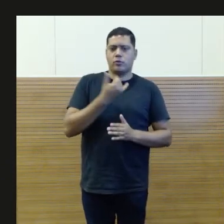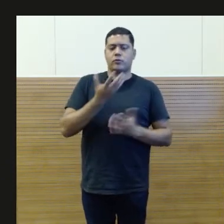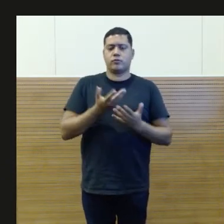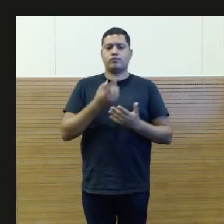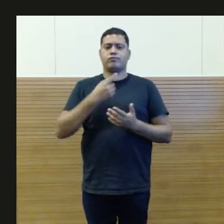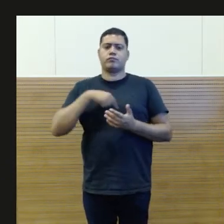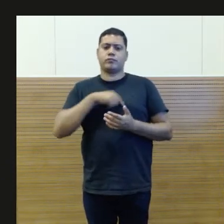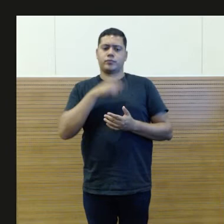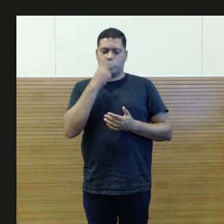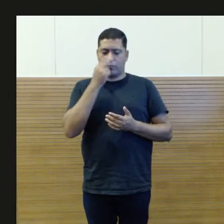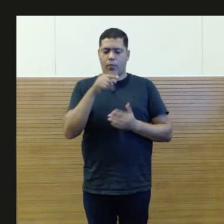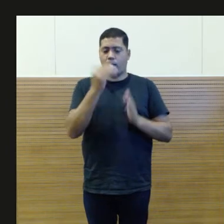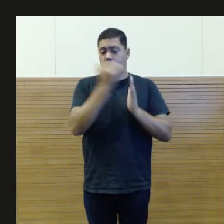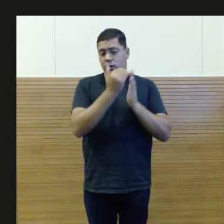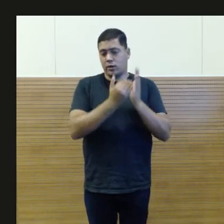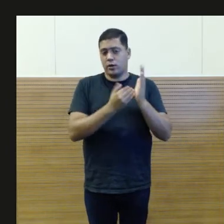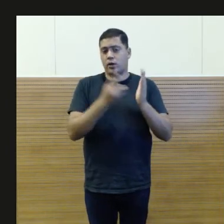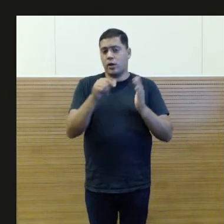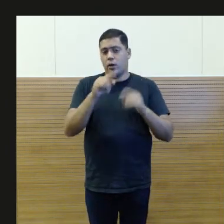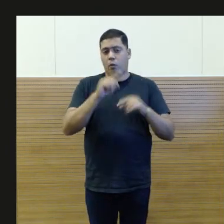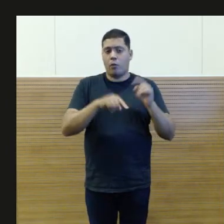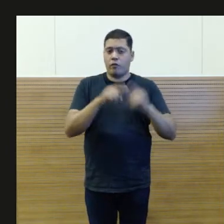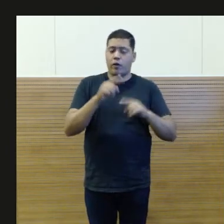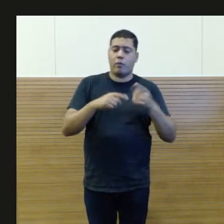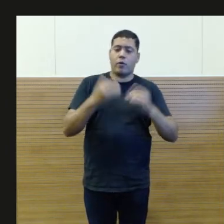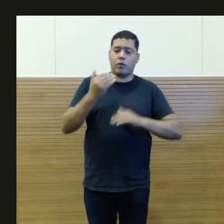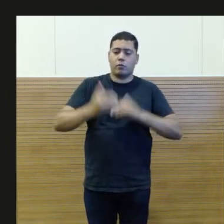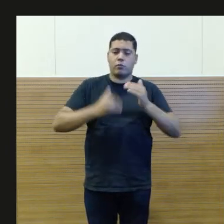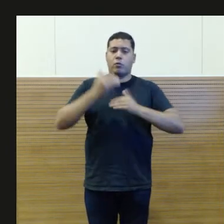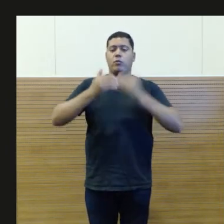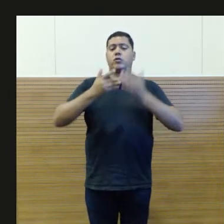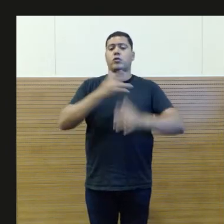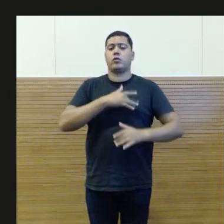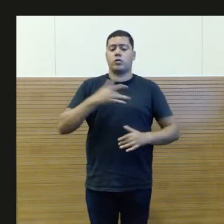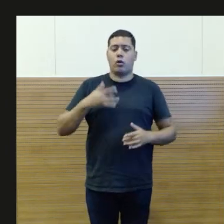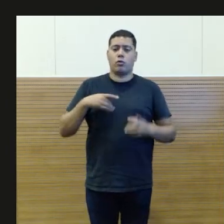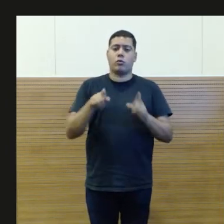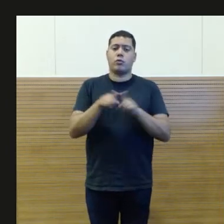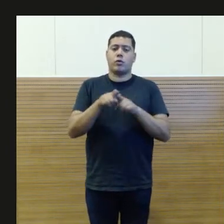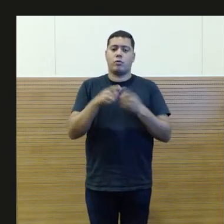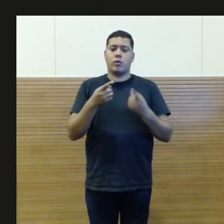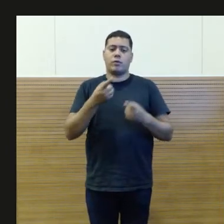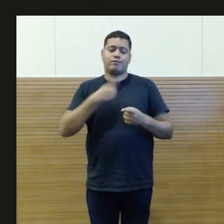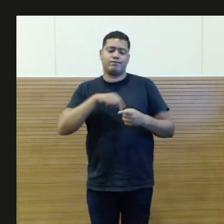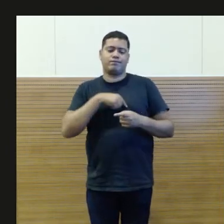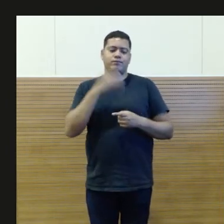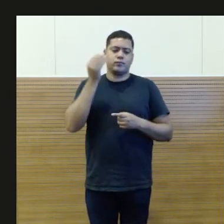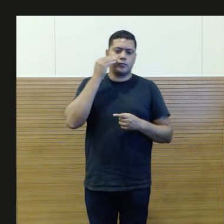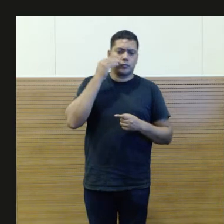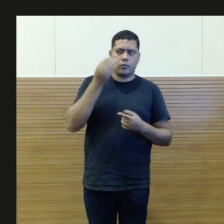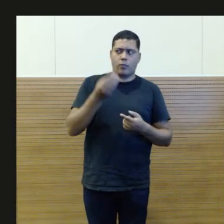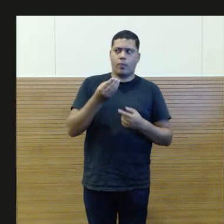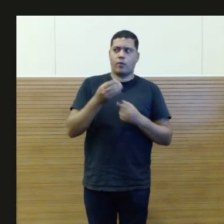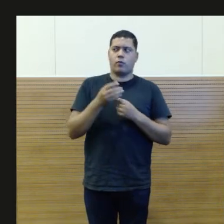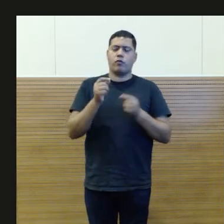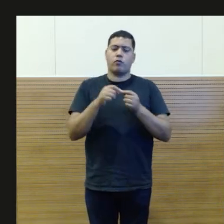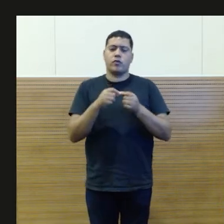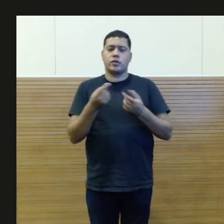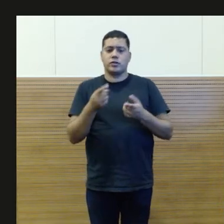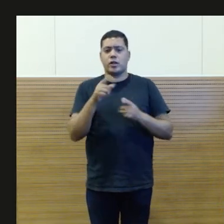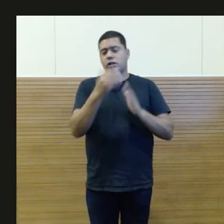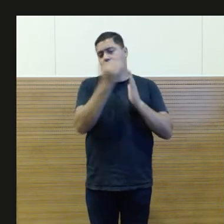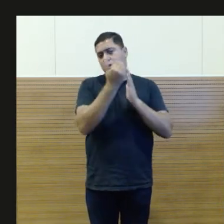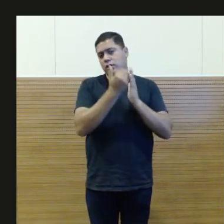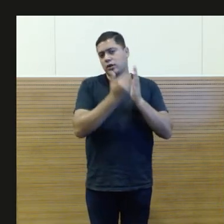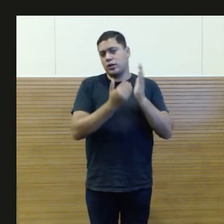there's a very extensive chapter on culinary abilities or skills, which is one of the great objectives those food guides in Brazil